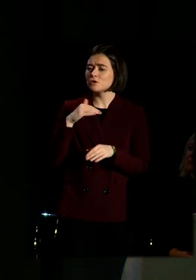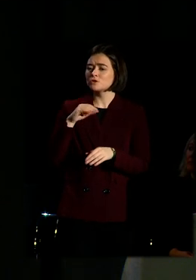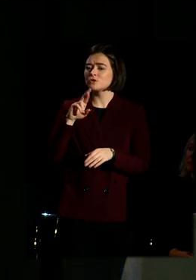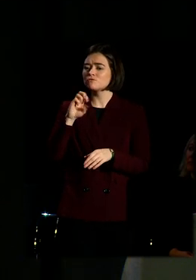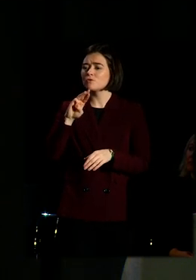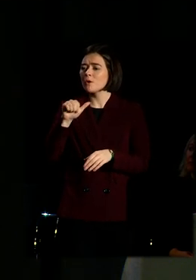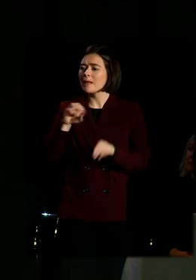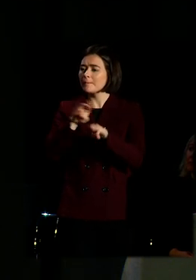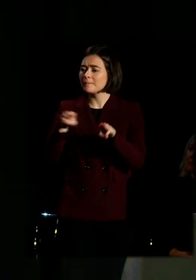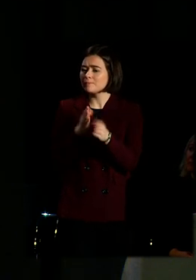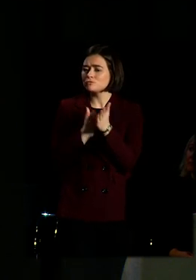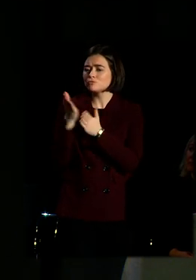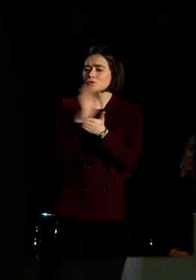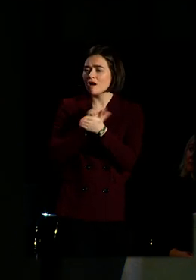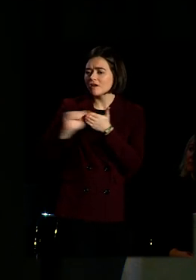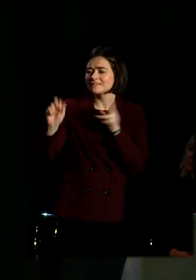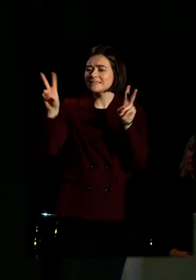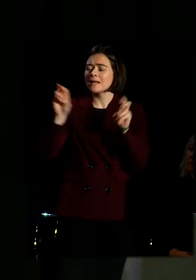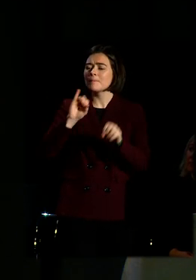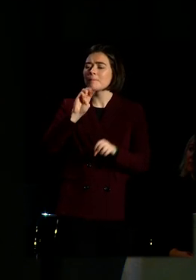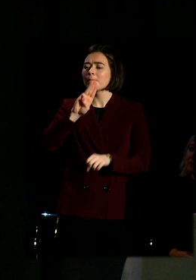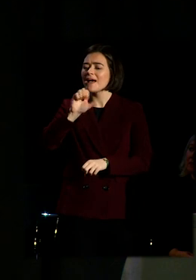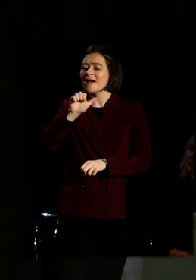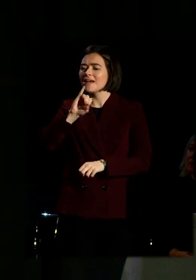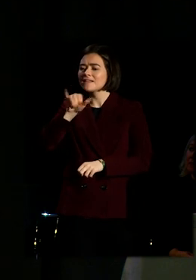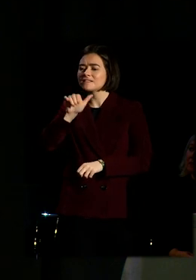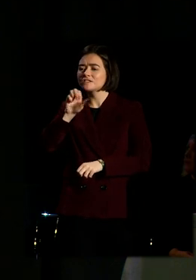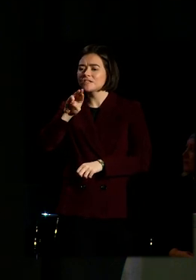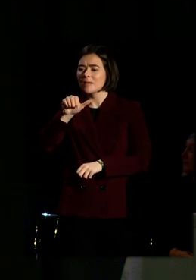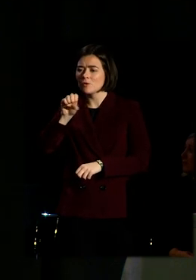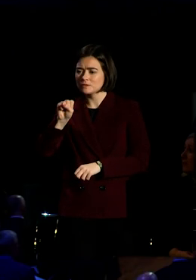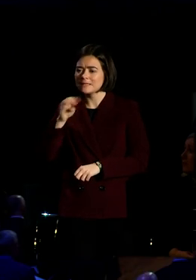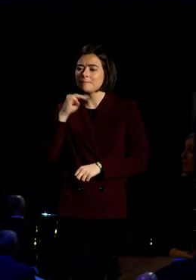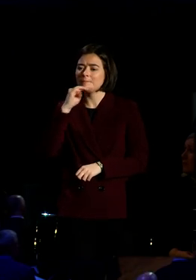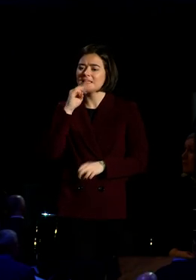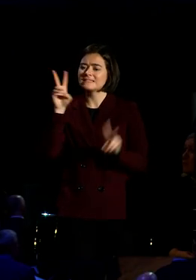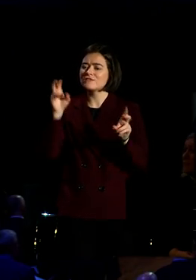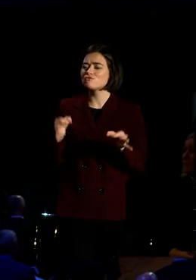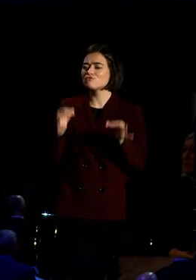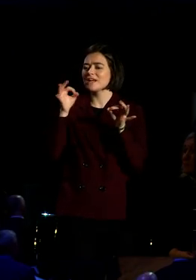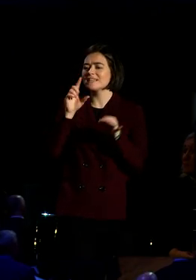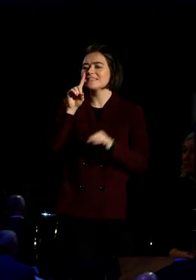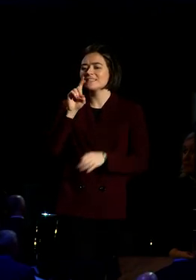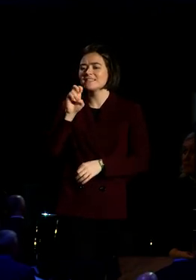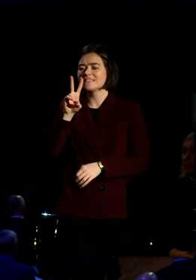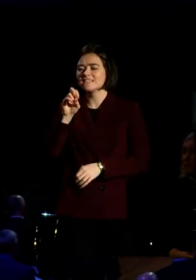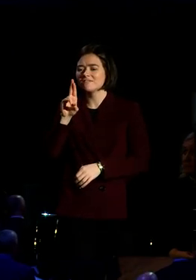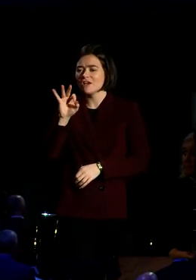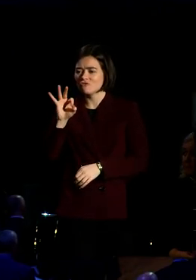the Holocaust the Progiamos, the Great Devouring. We will always remember.